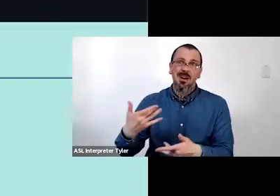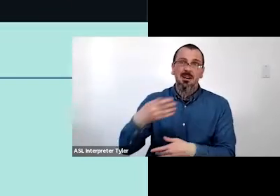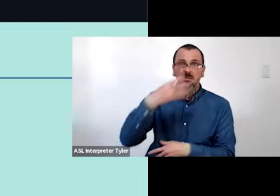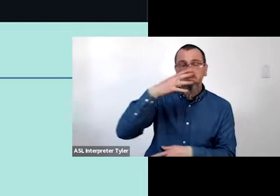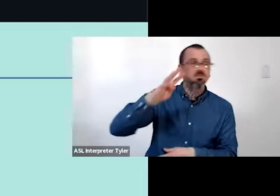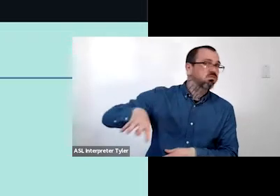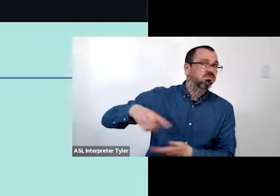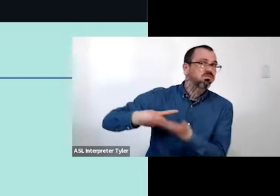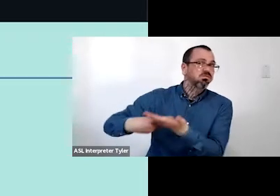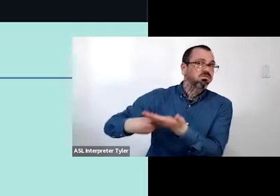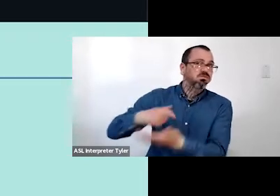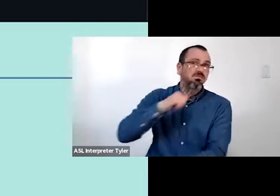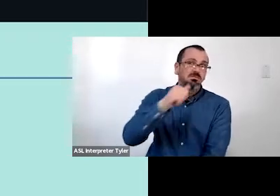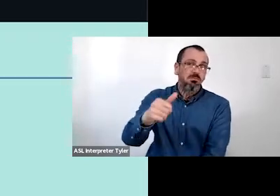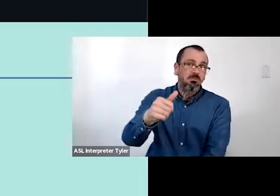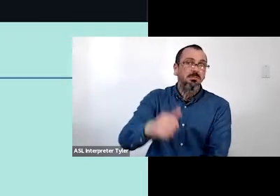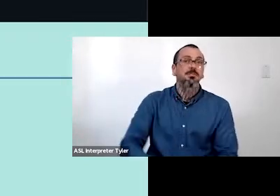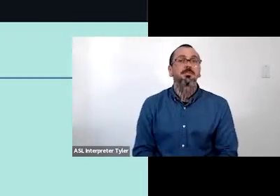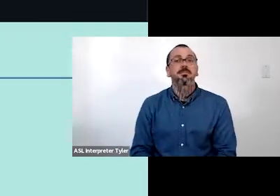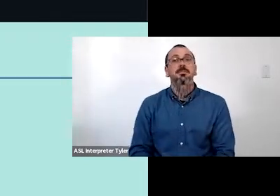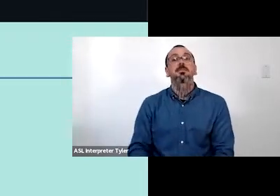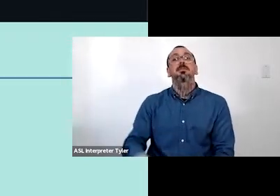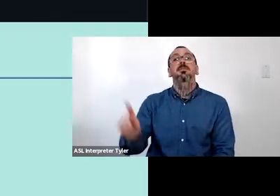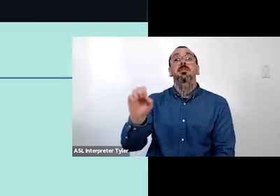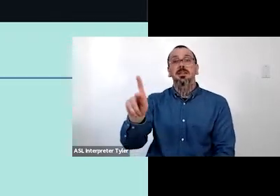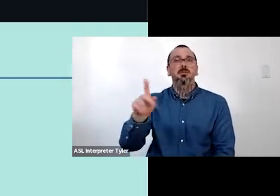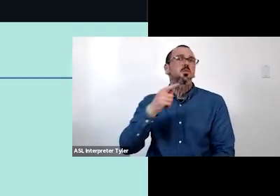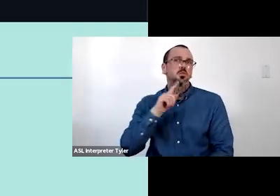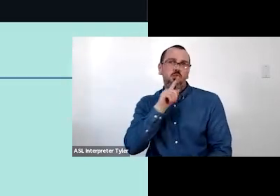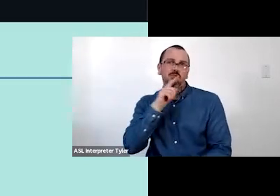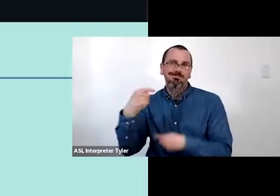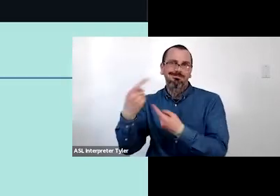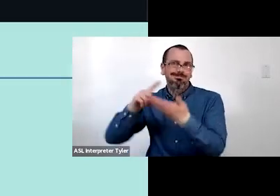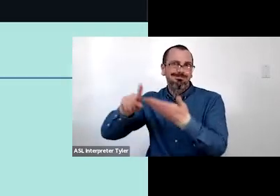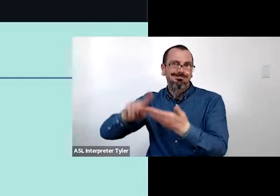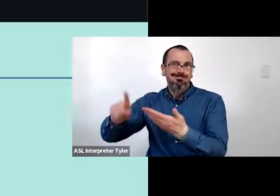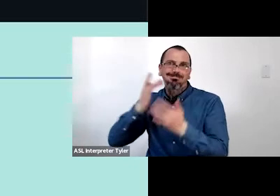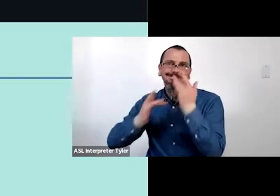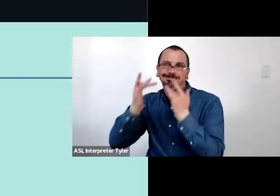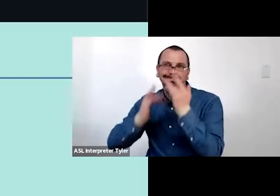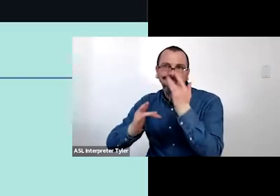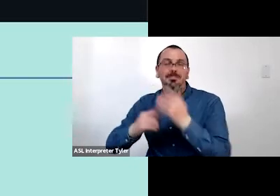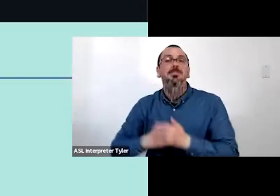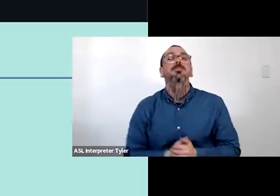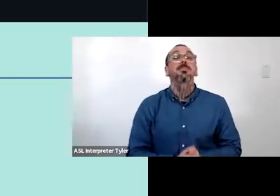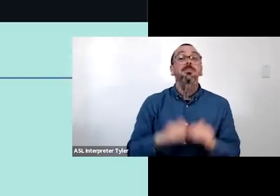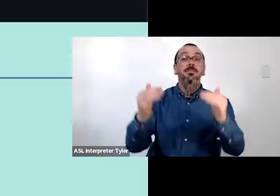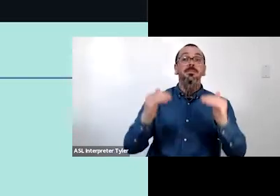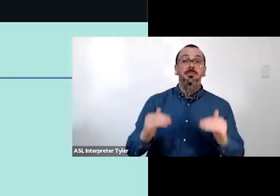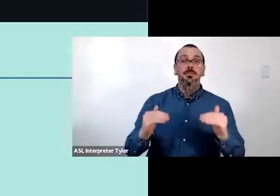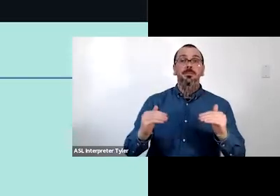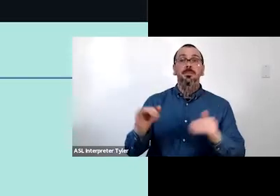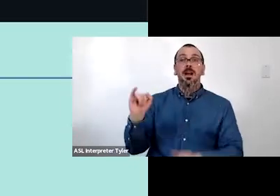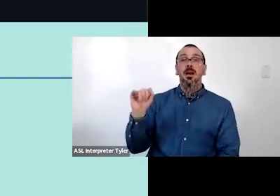It is a very under-researched topic. Second question, can you think of any protective factors that may help reduce IPV